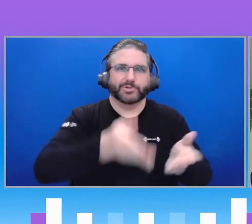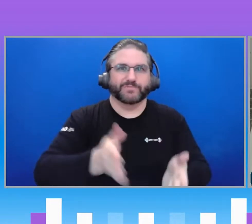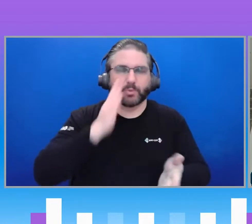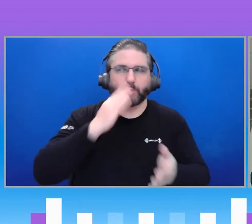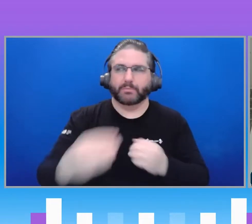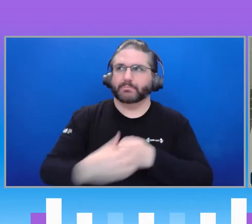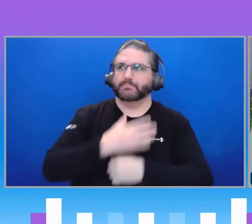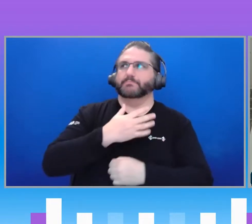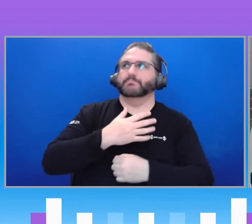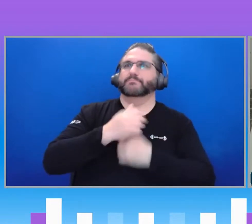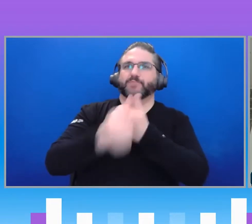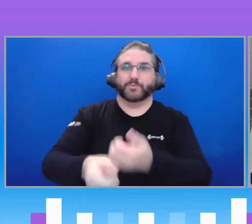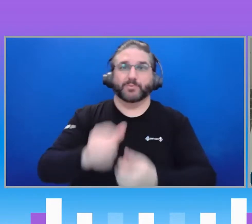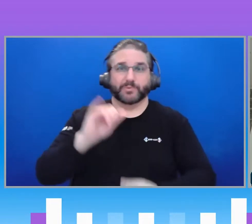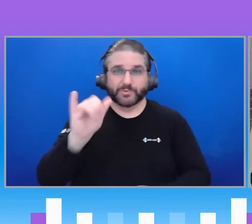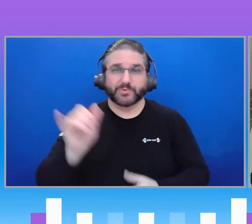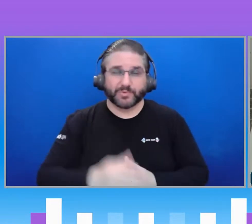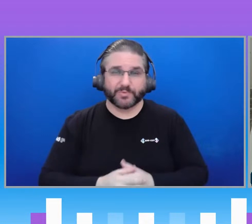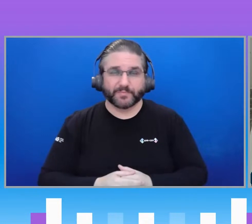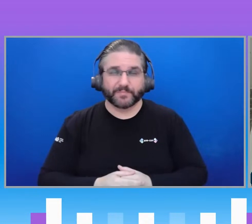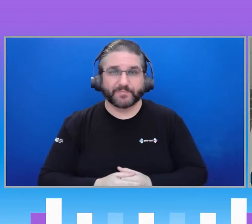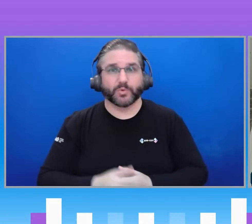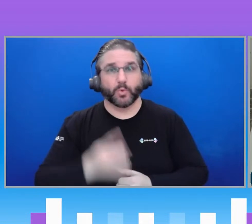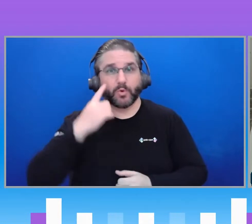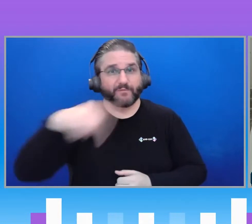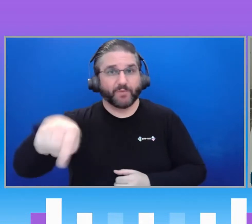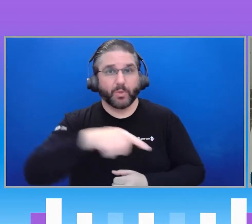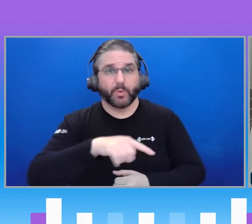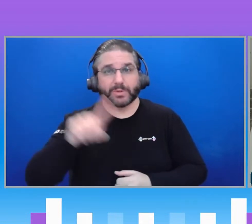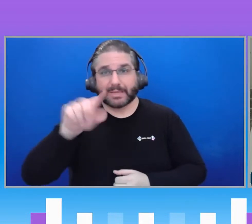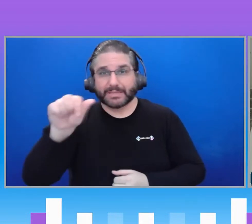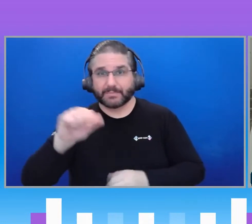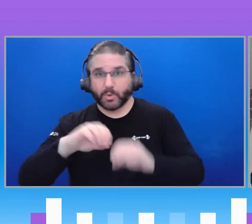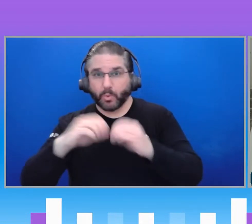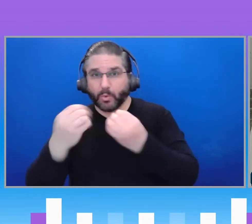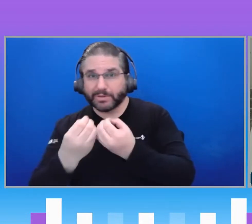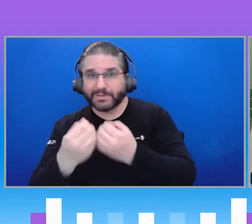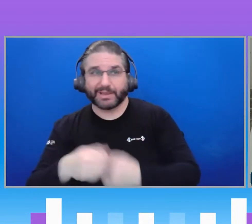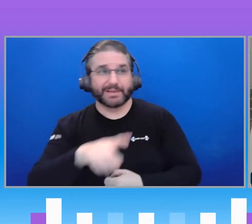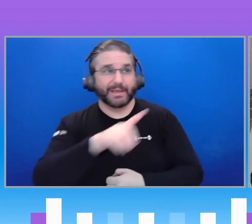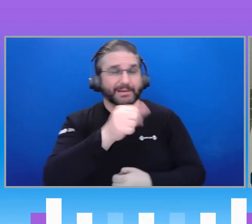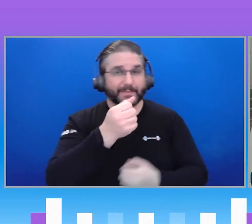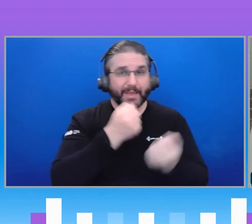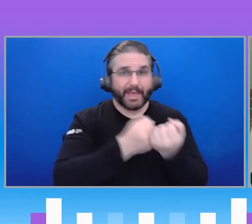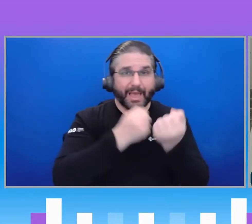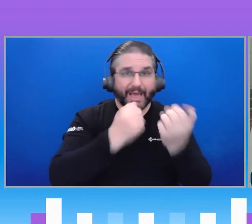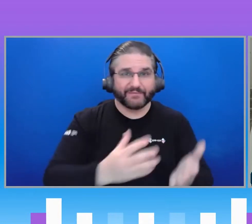disability organizations and as disability advocates, we see many